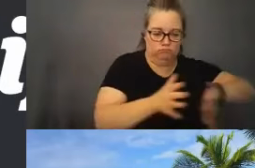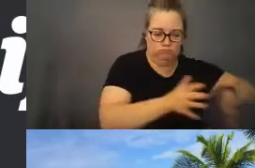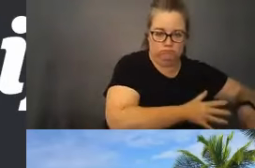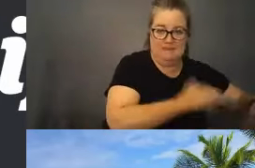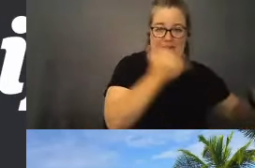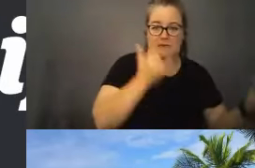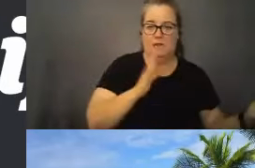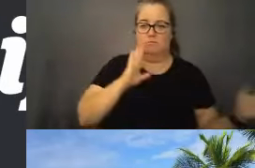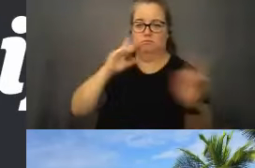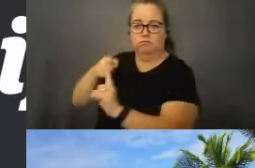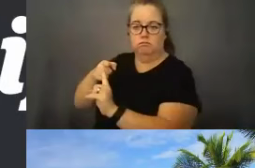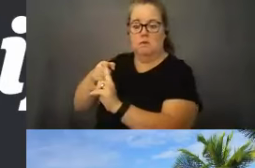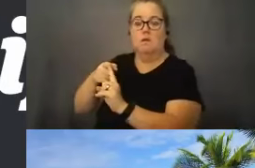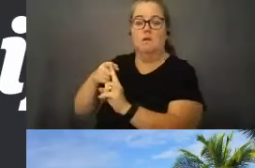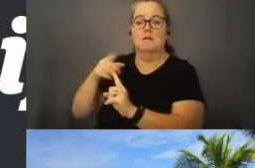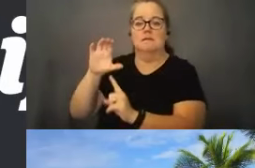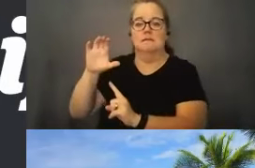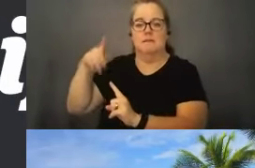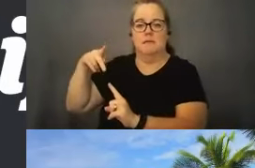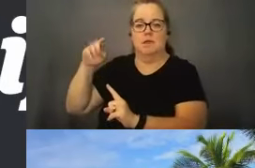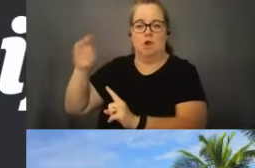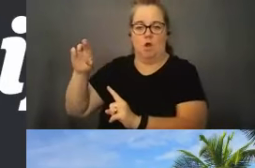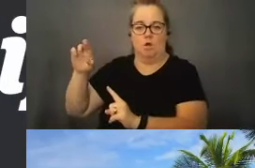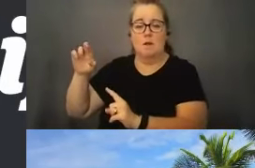And it stands for